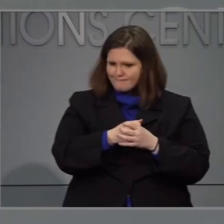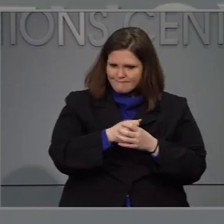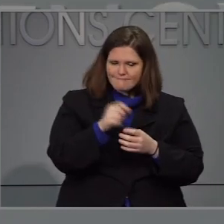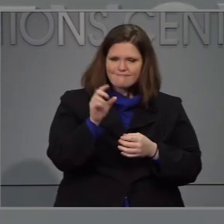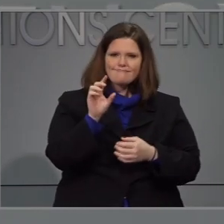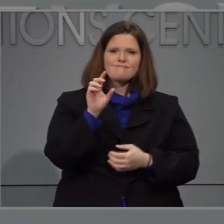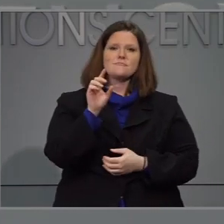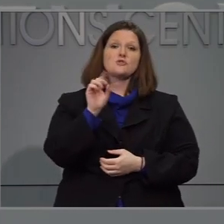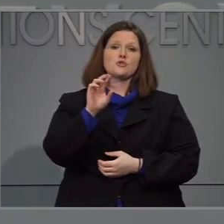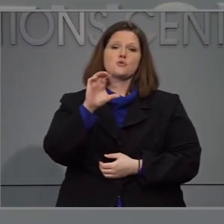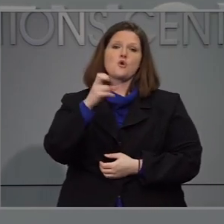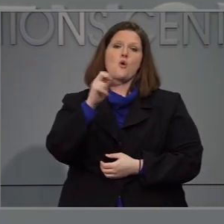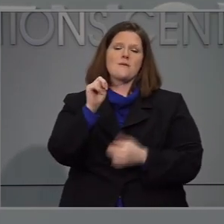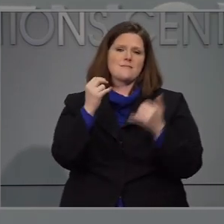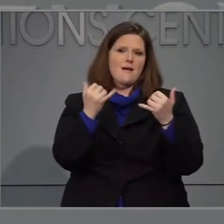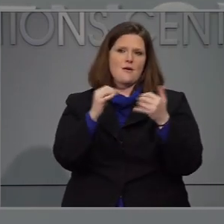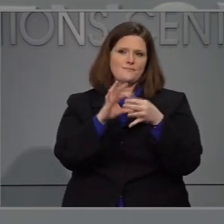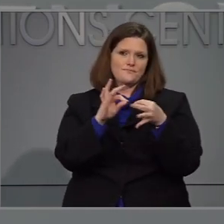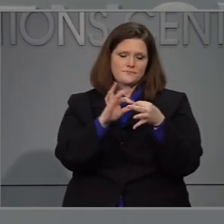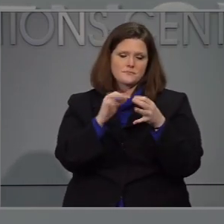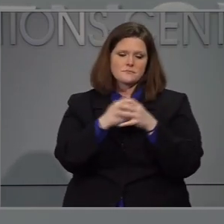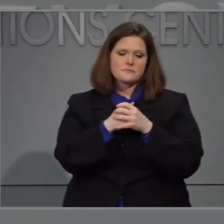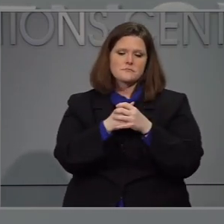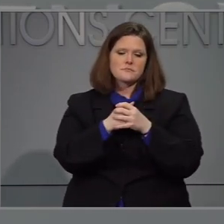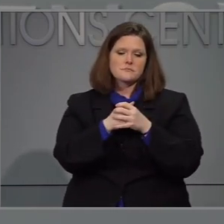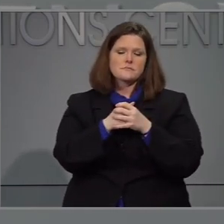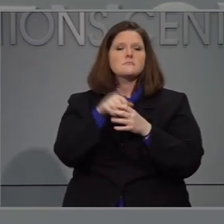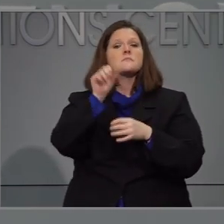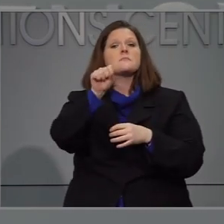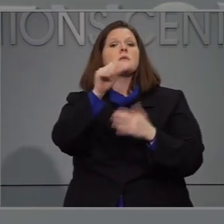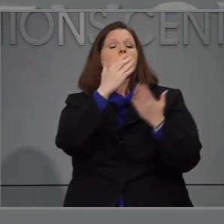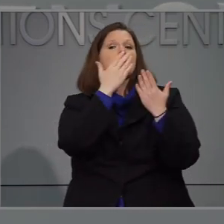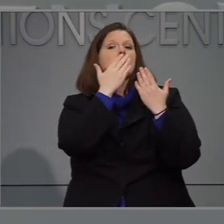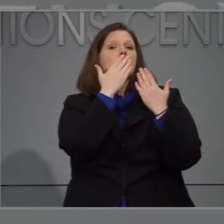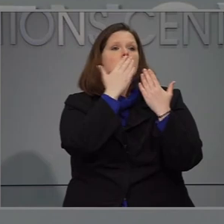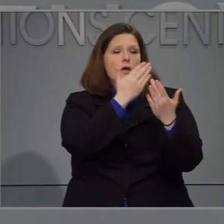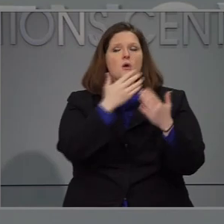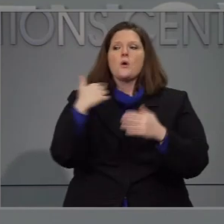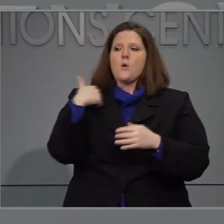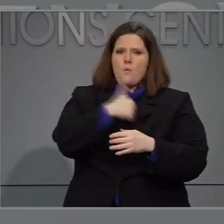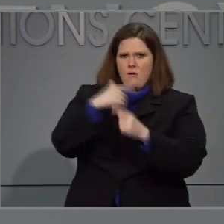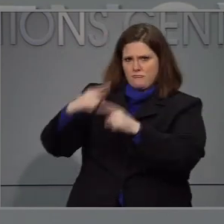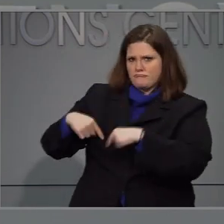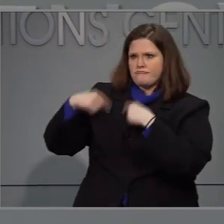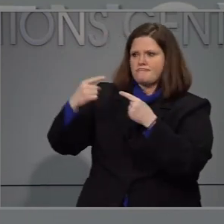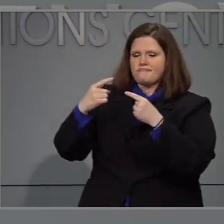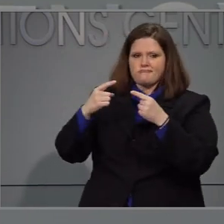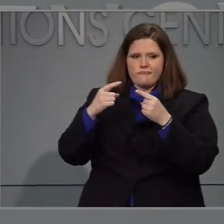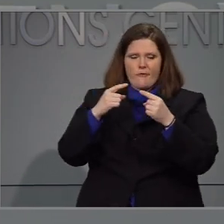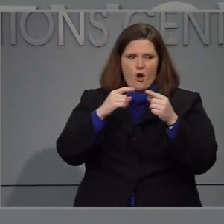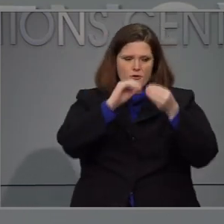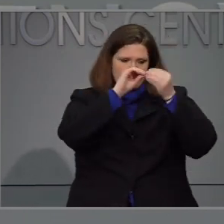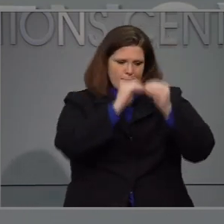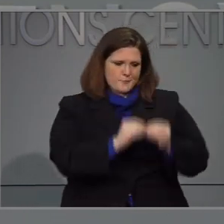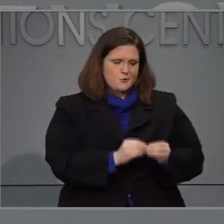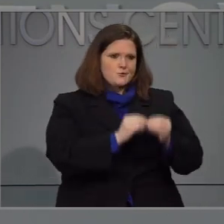Thank you for that question. Yes, we have been working to get our information together so we can be able to